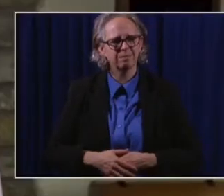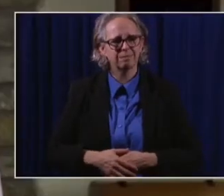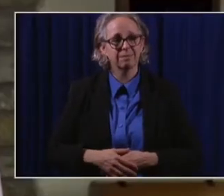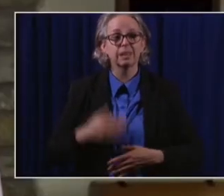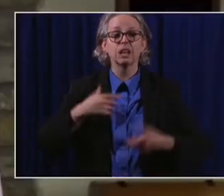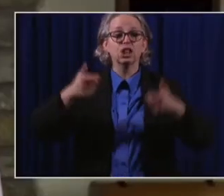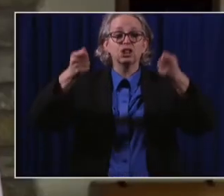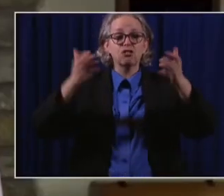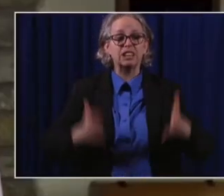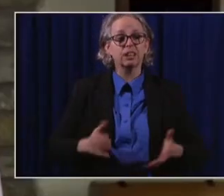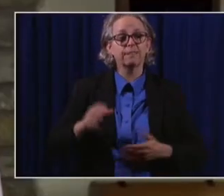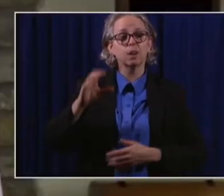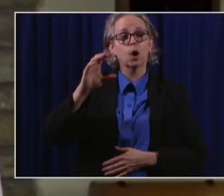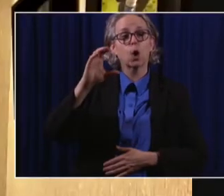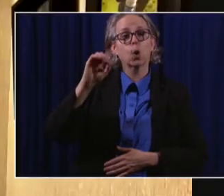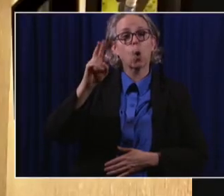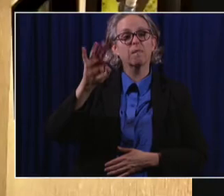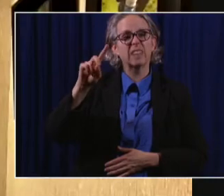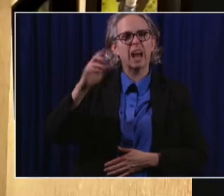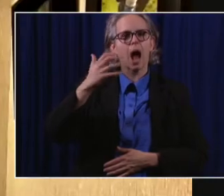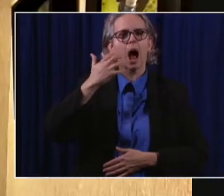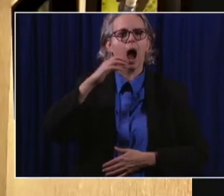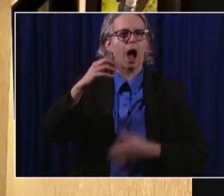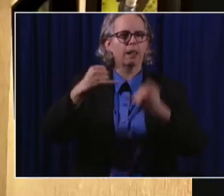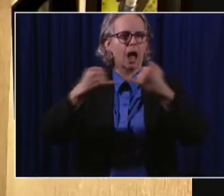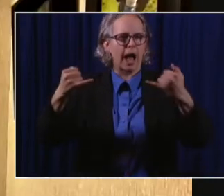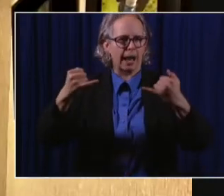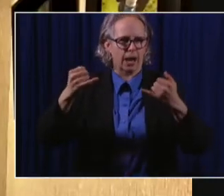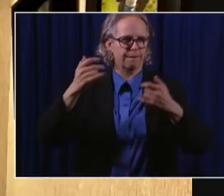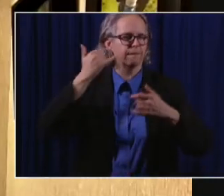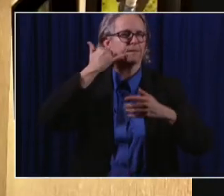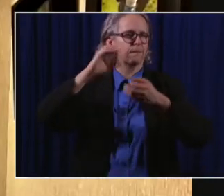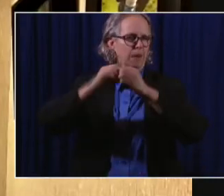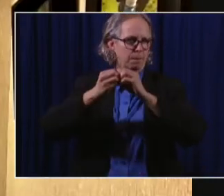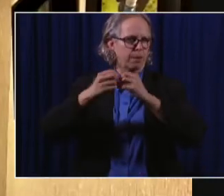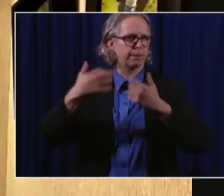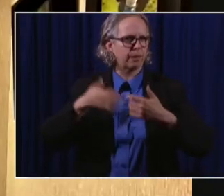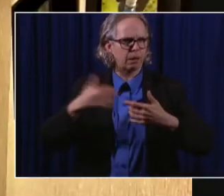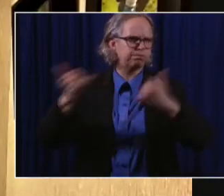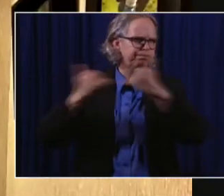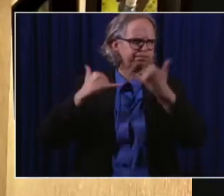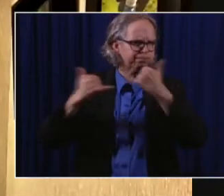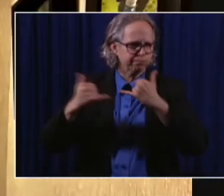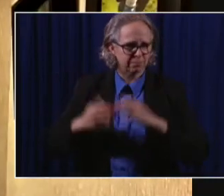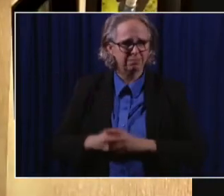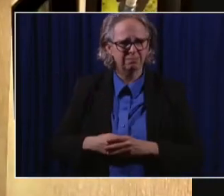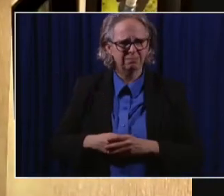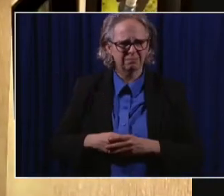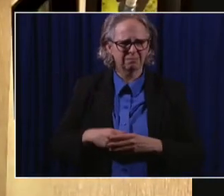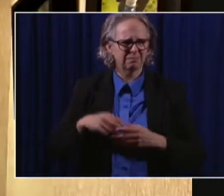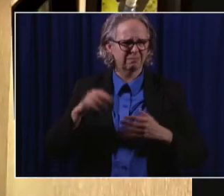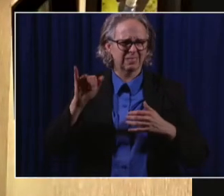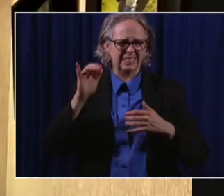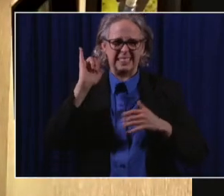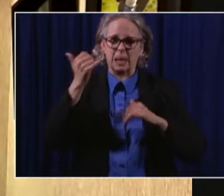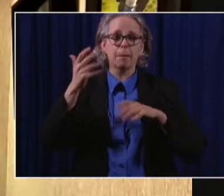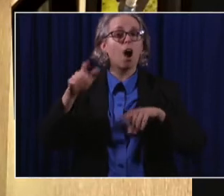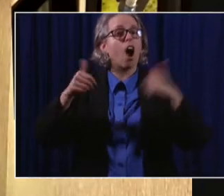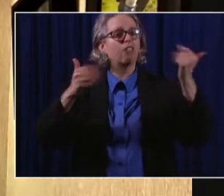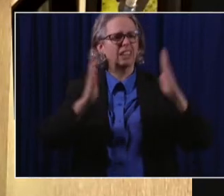hotline here, and just like the rest of the state, we've seen sort of waves